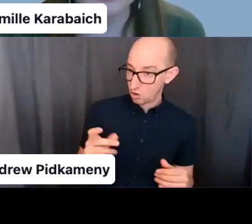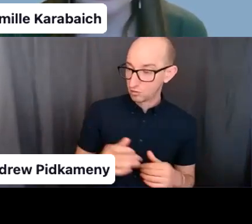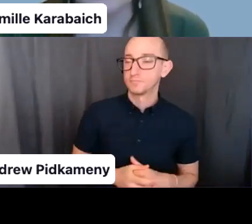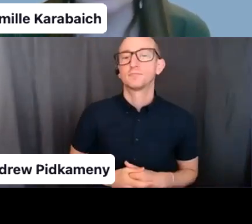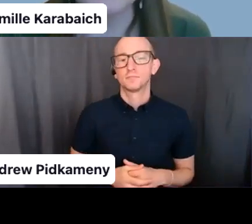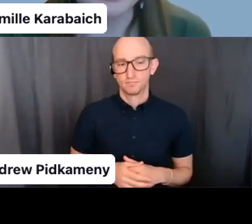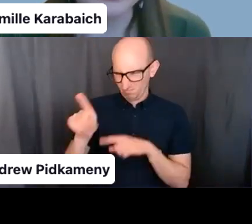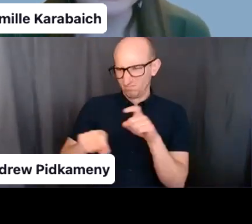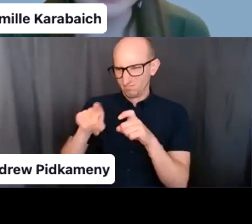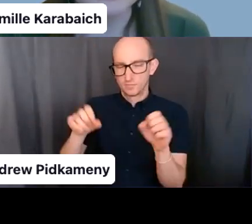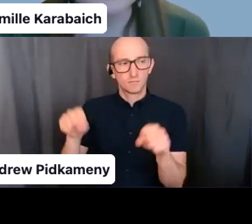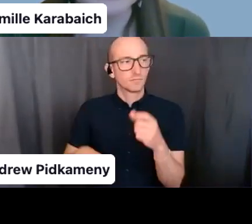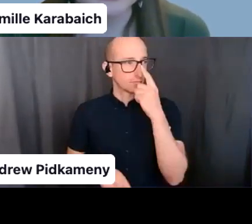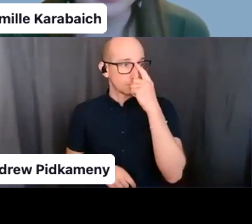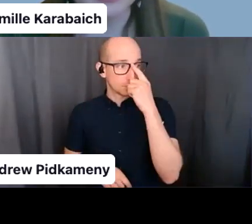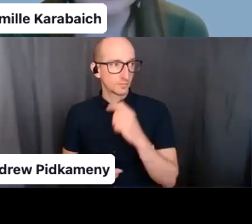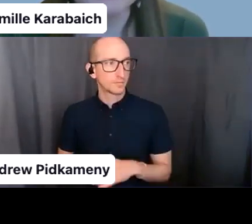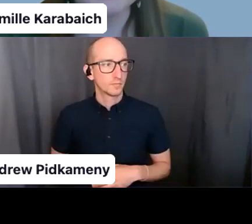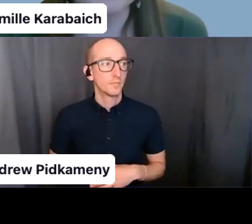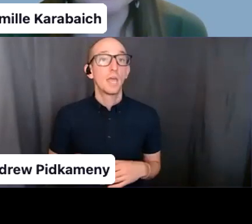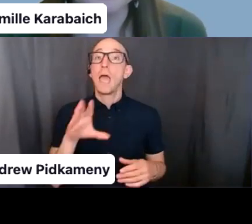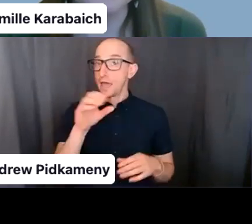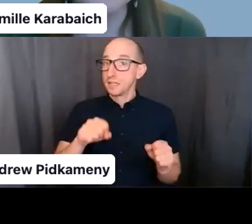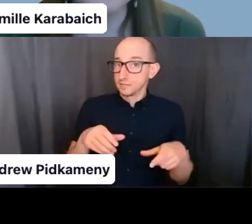animal. And you can also ask if it's housebroken.